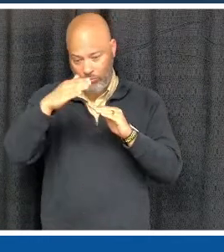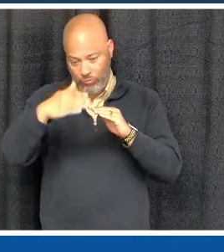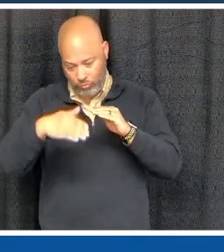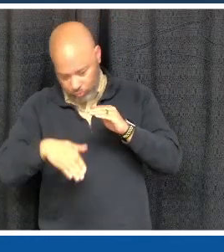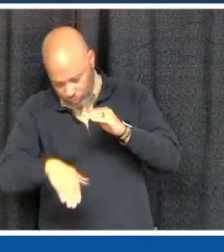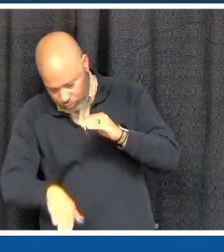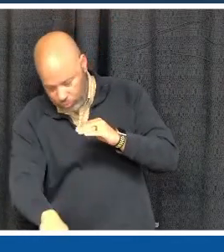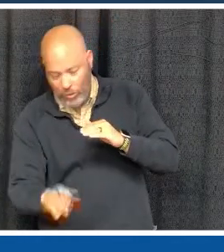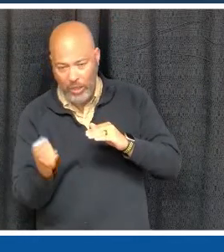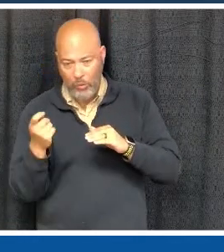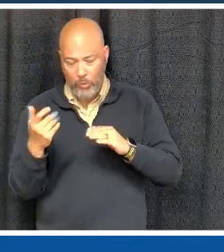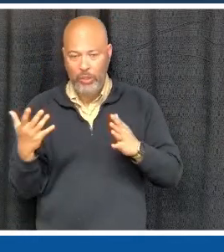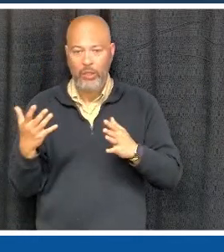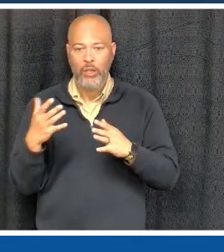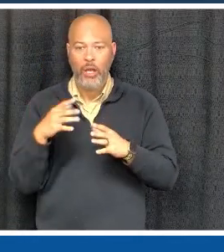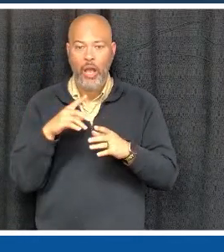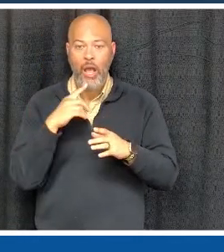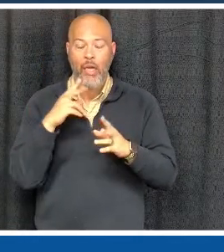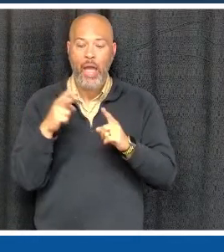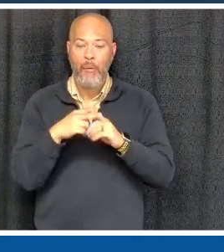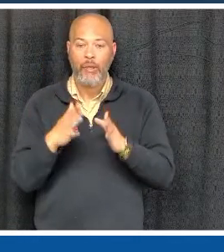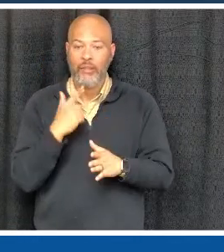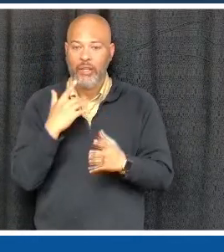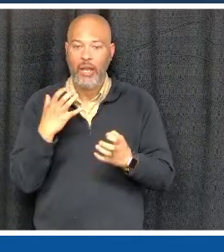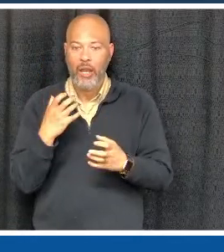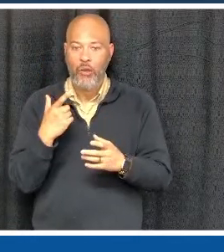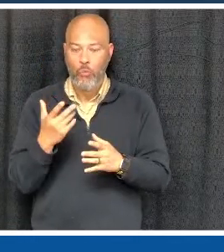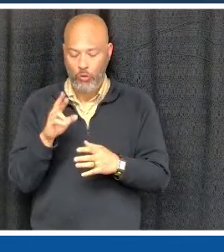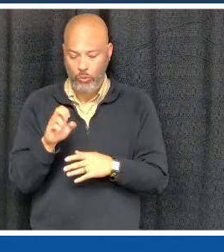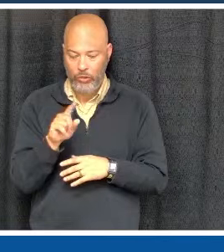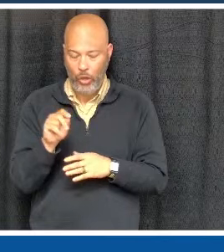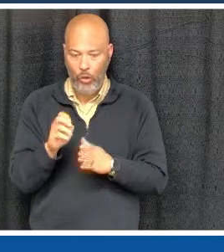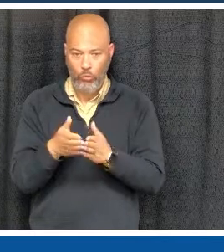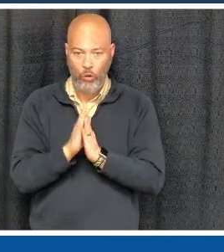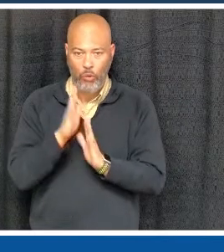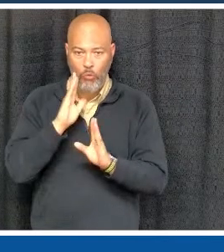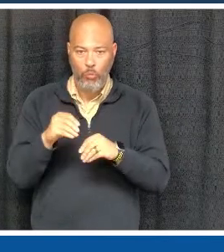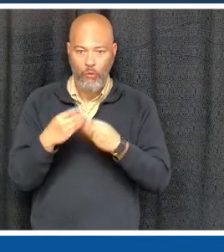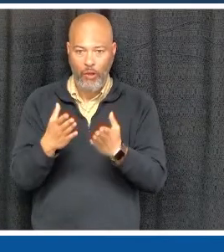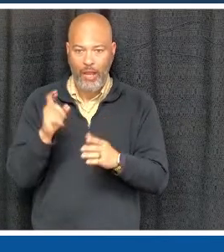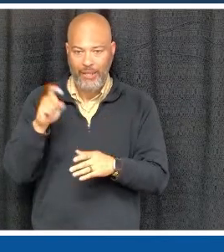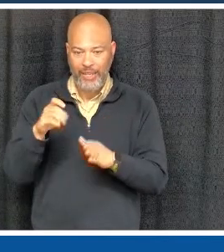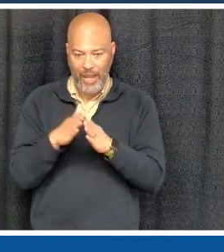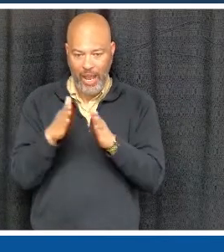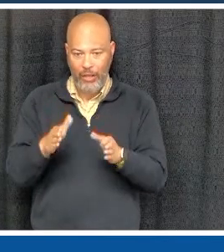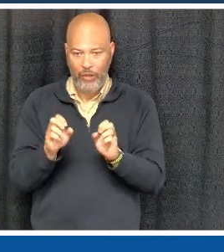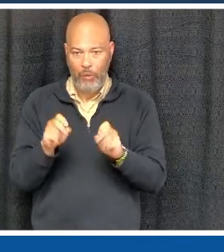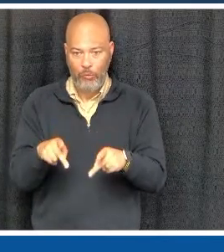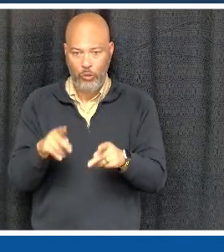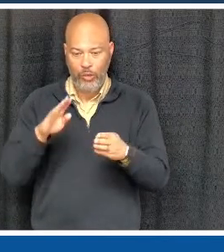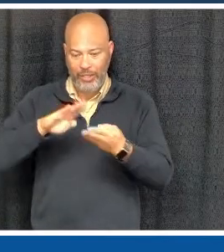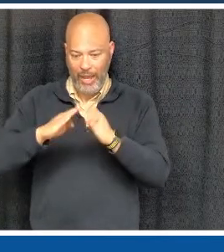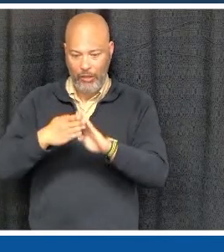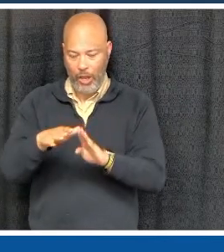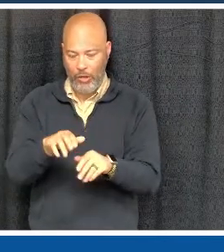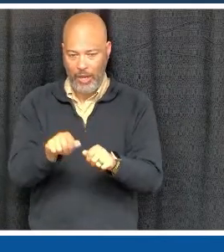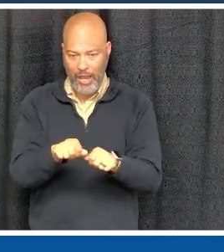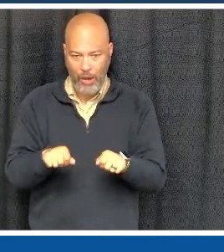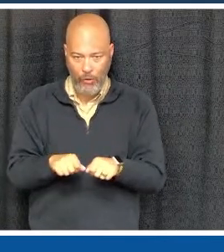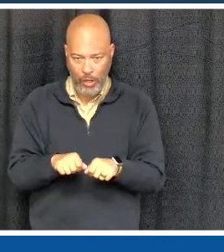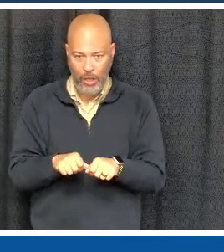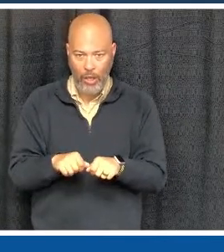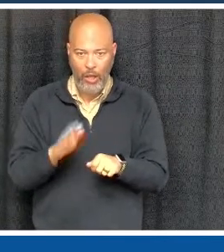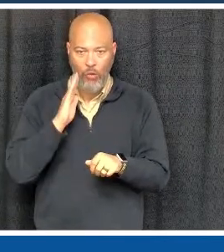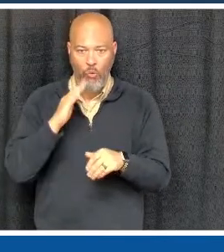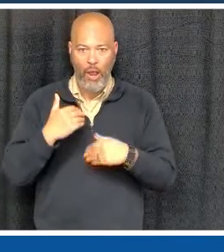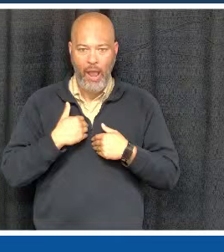topography. The applicant's statement is this rezoning request will provide needed housing opportunities in the downtown area, will provide